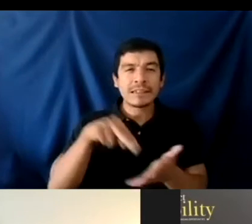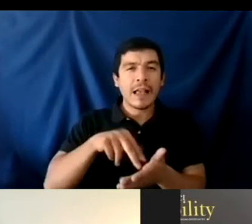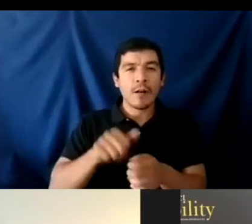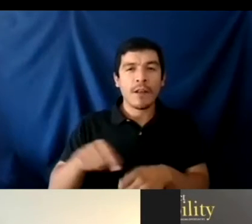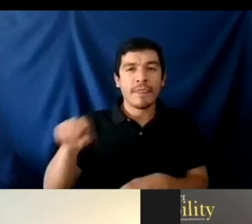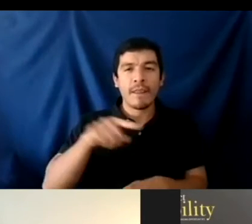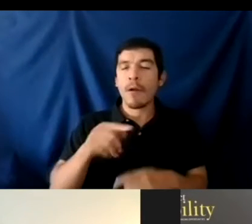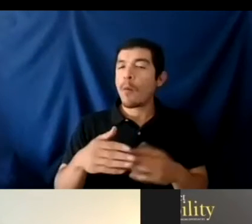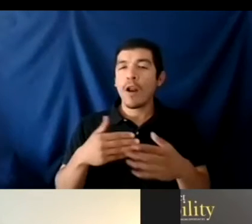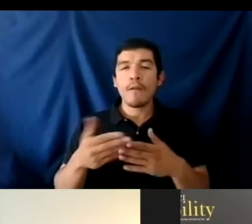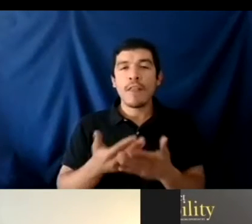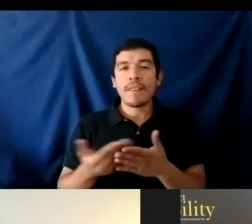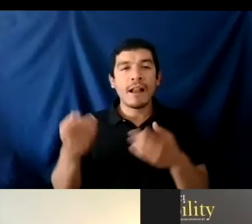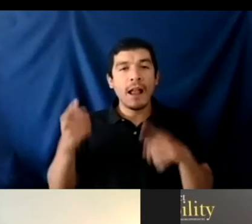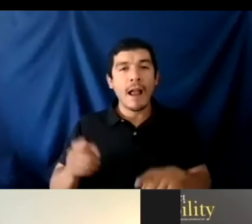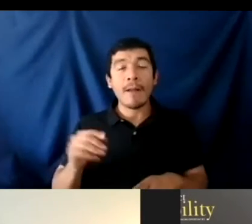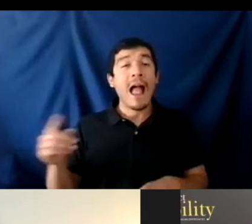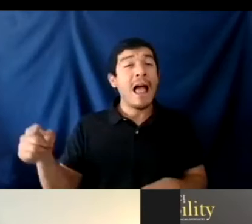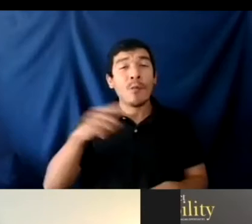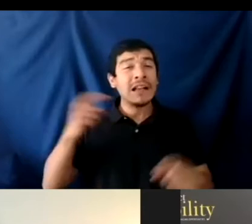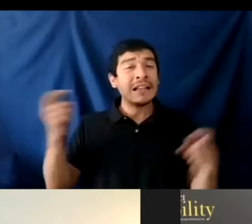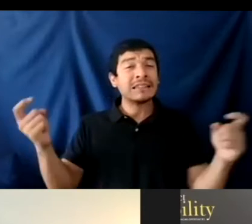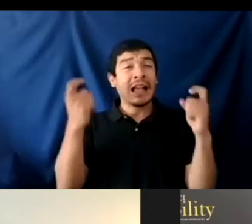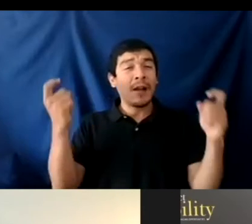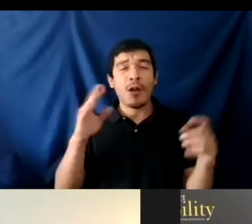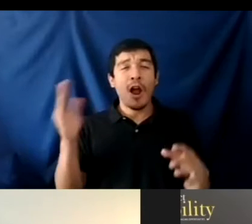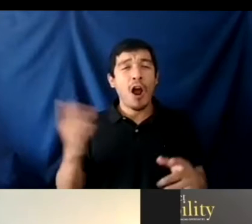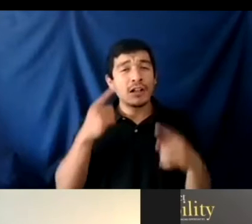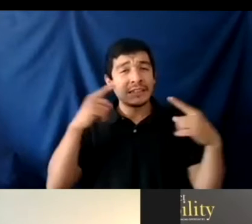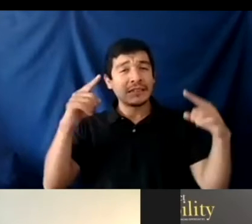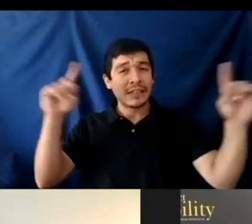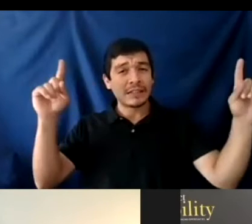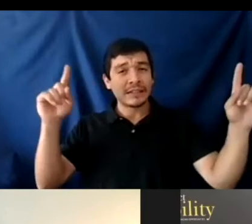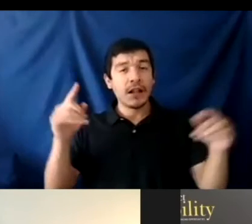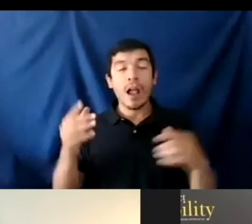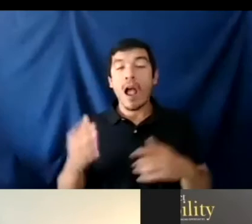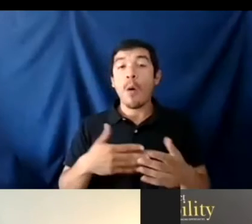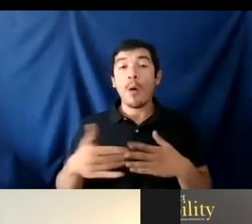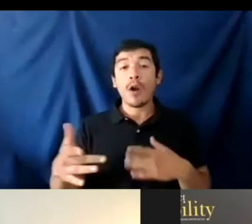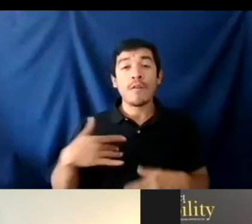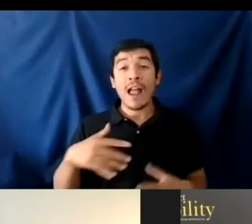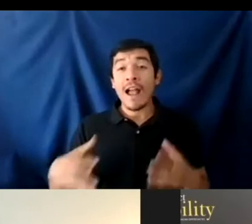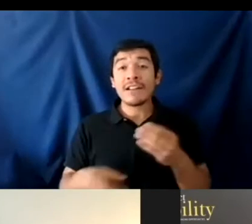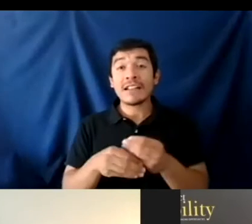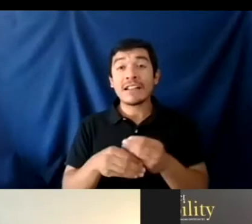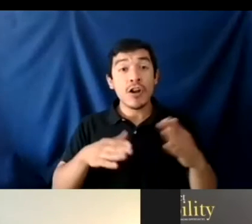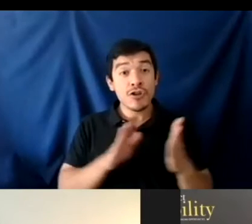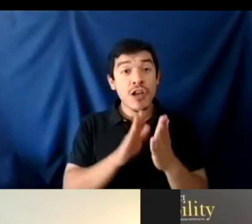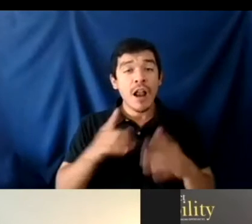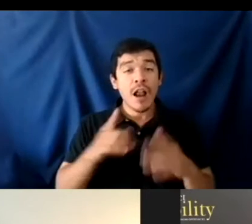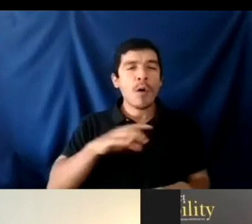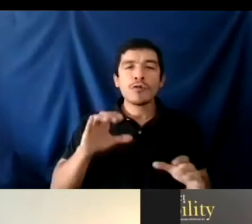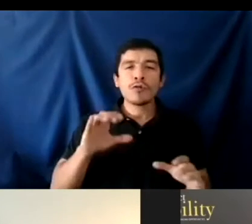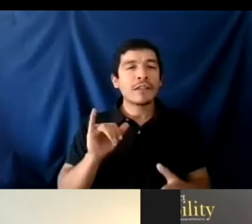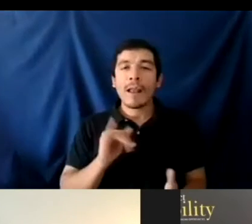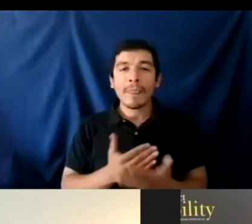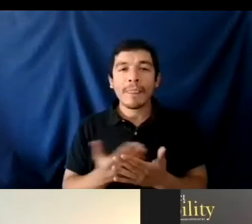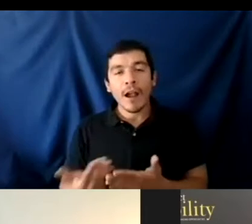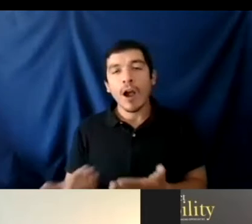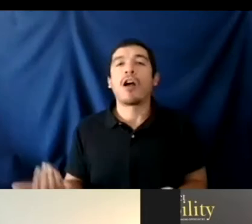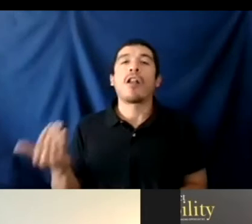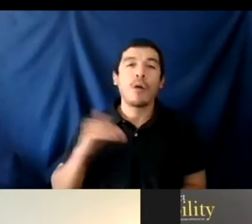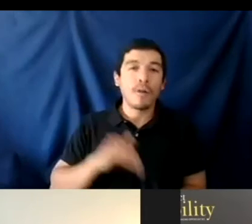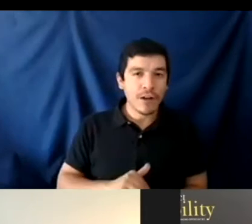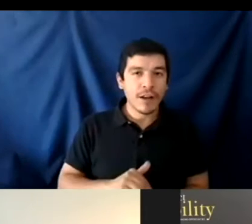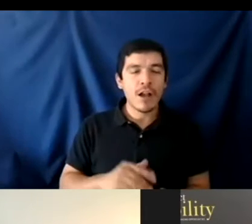those things happen. And then we celebrate those successes. And whenever there are additional challenges, we do the same thing. So when it comes